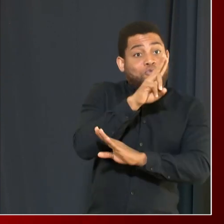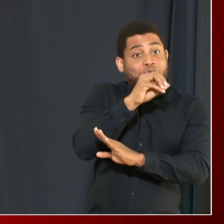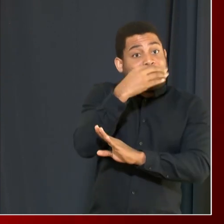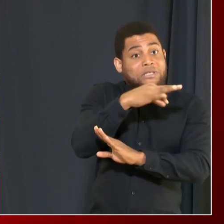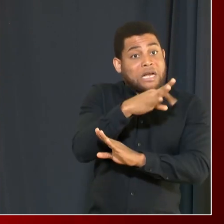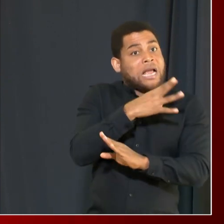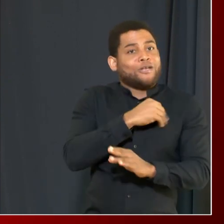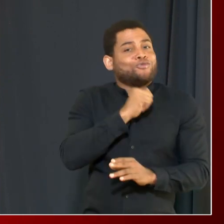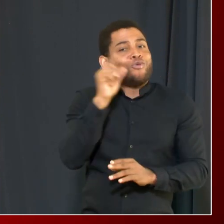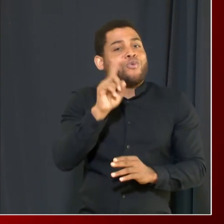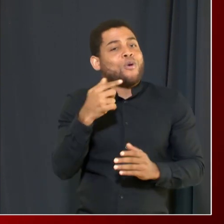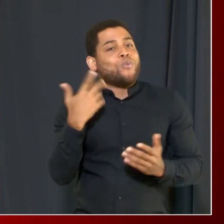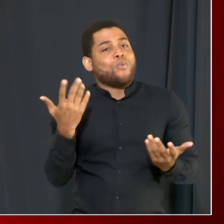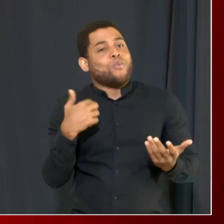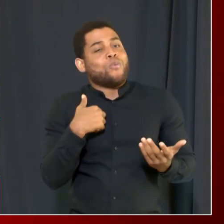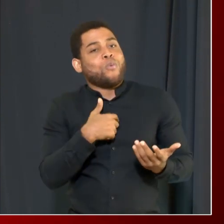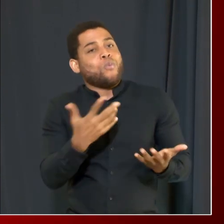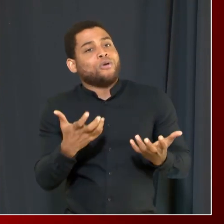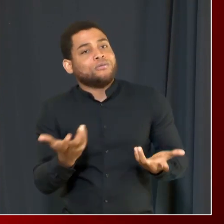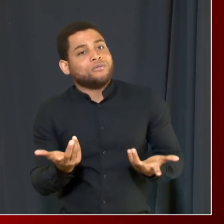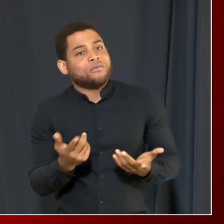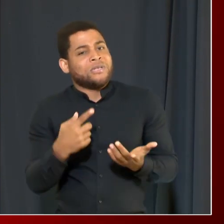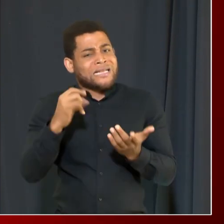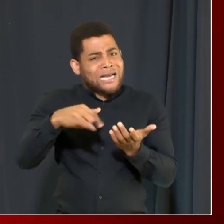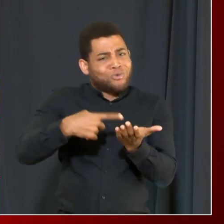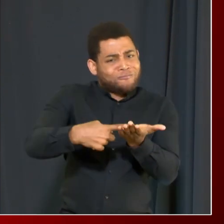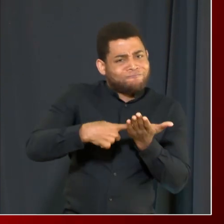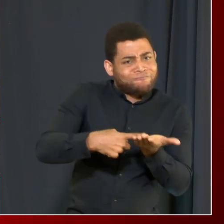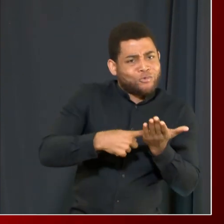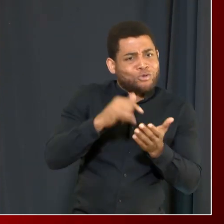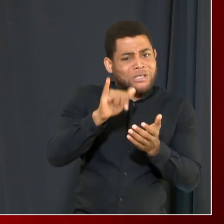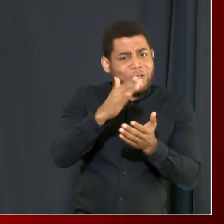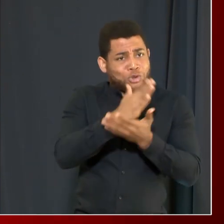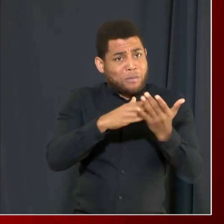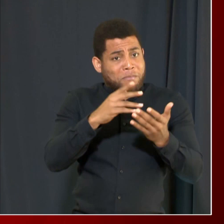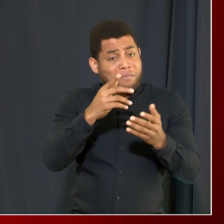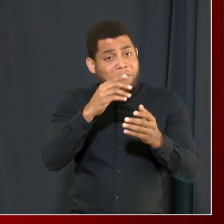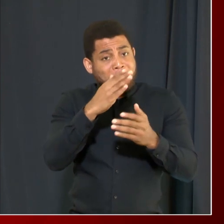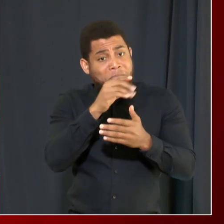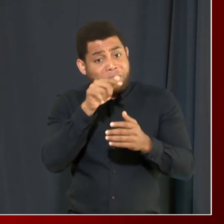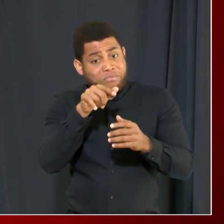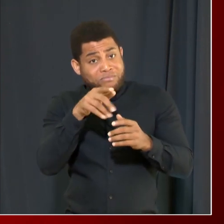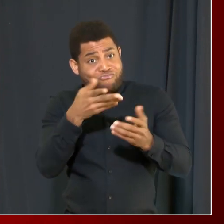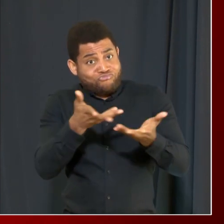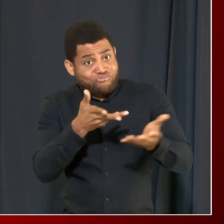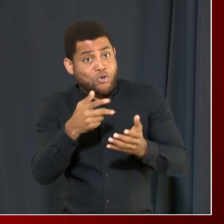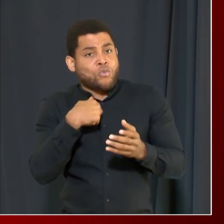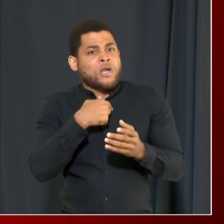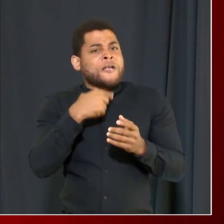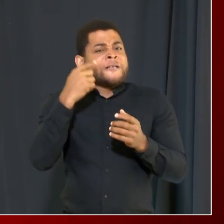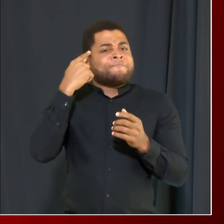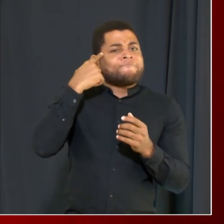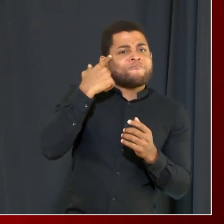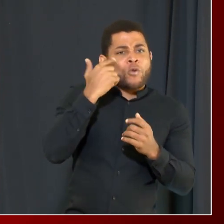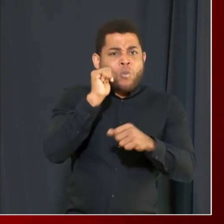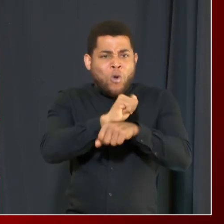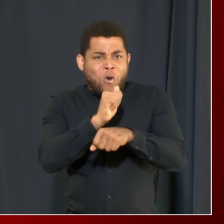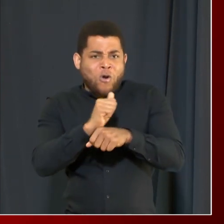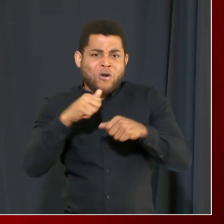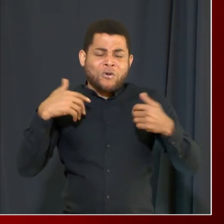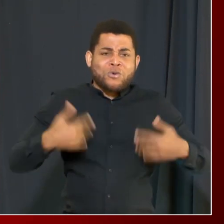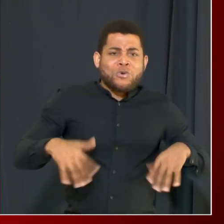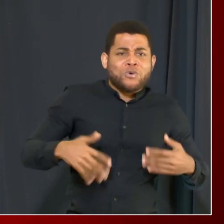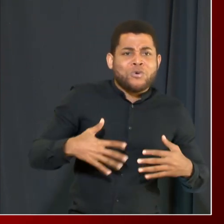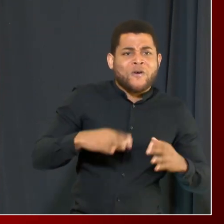I think that's really the discussion, is that some have gone up, some have gone down, but we're working diligently to